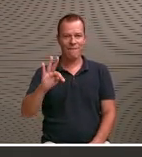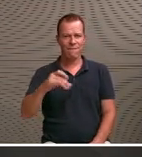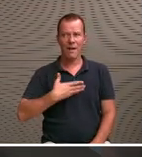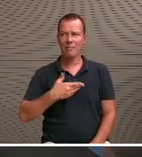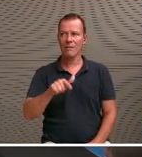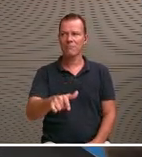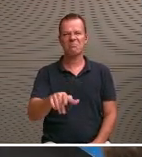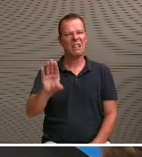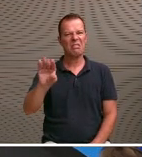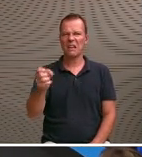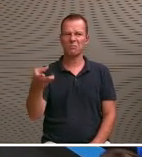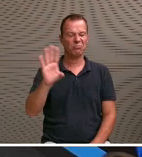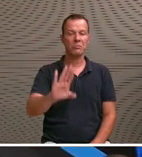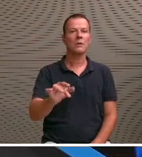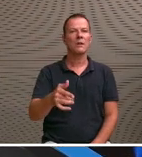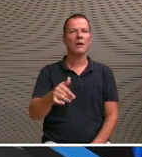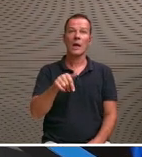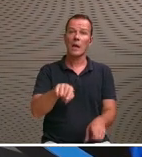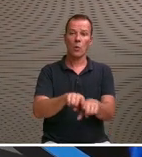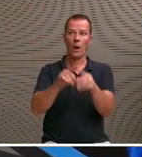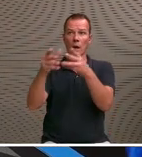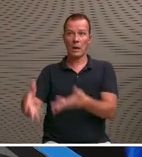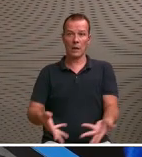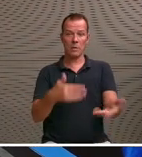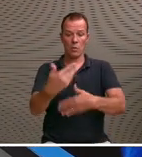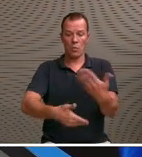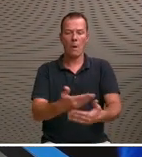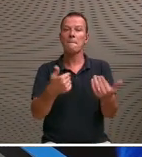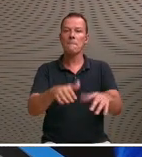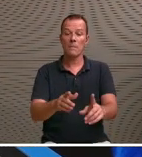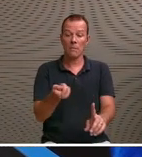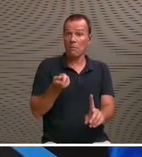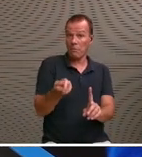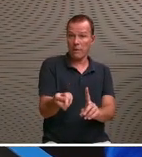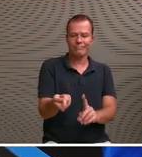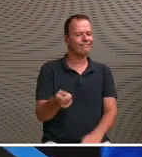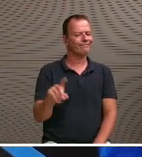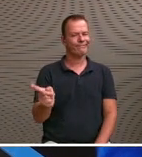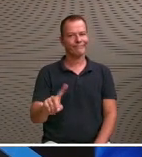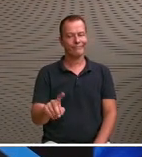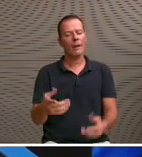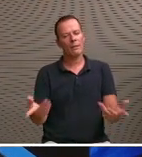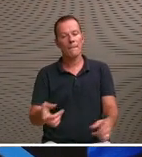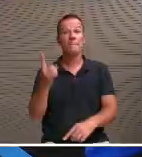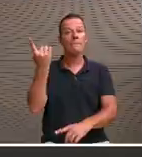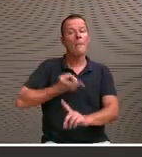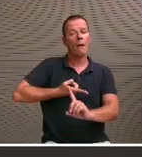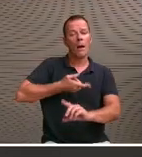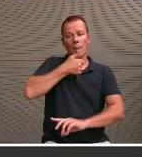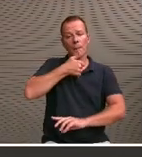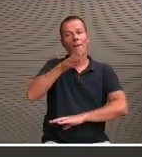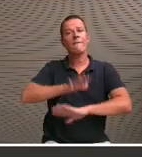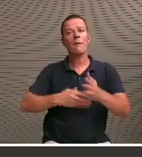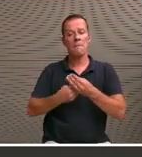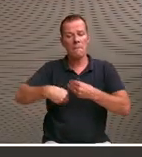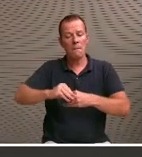we're on our way, but nowhere near where we need to be. So we've got to do much more. So